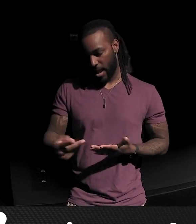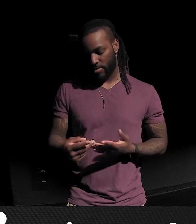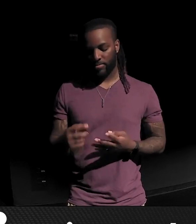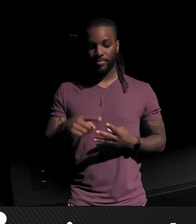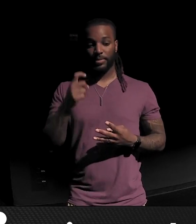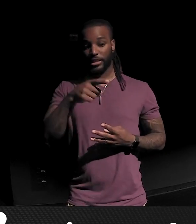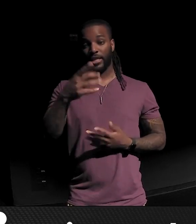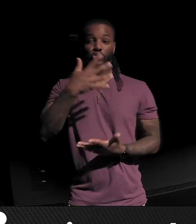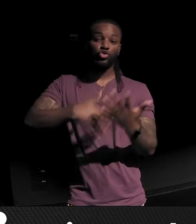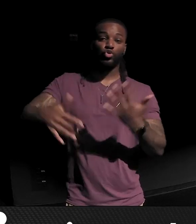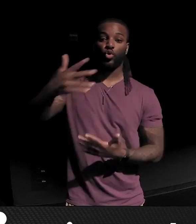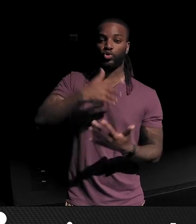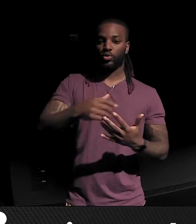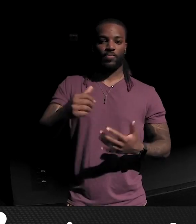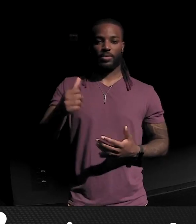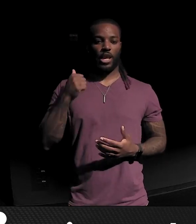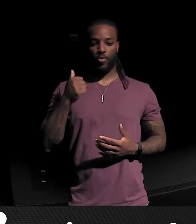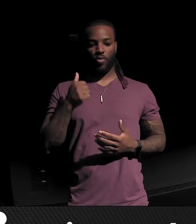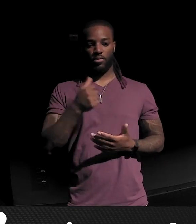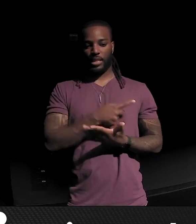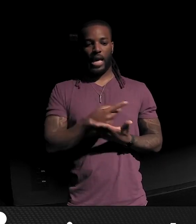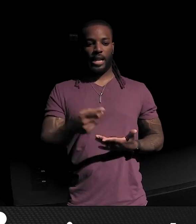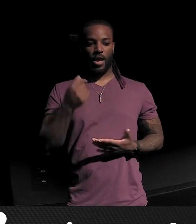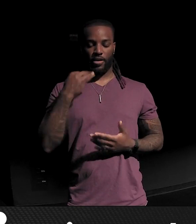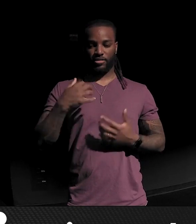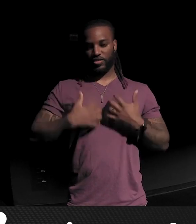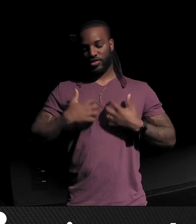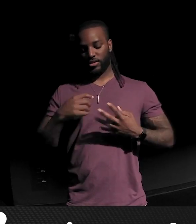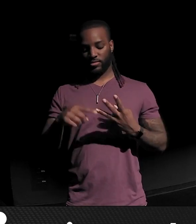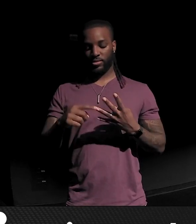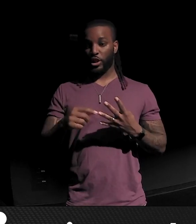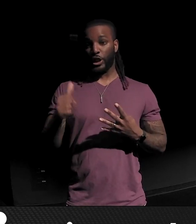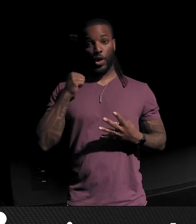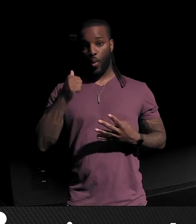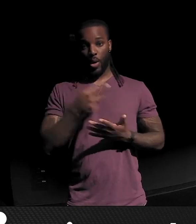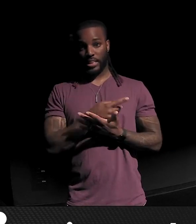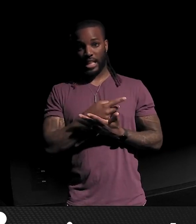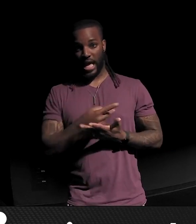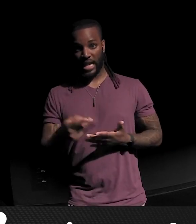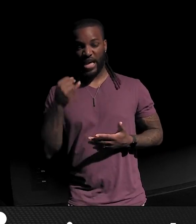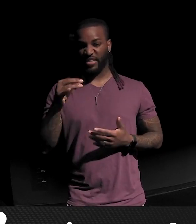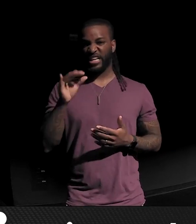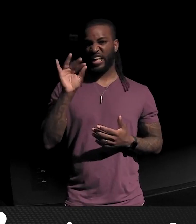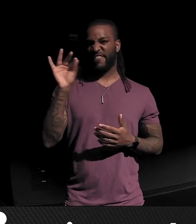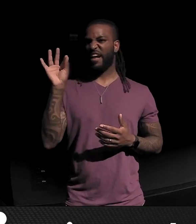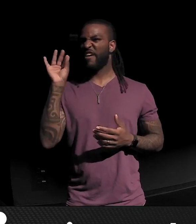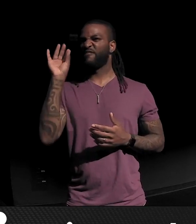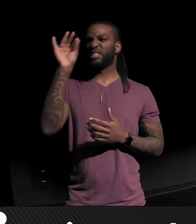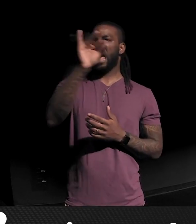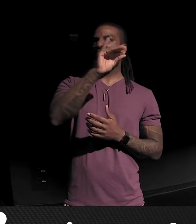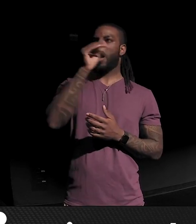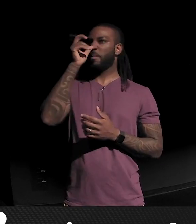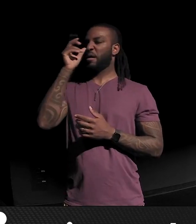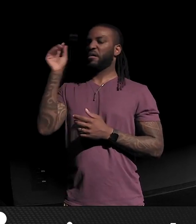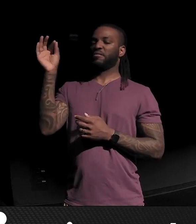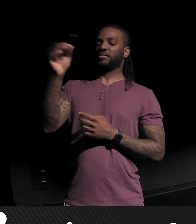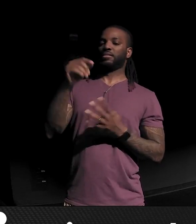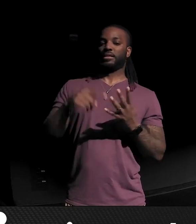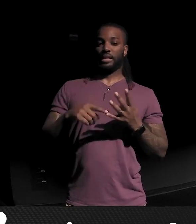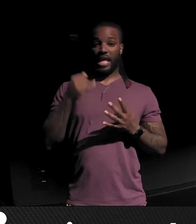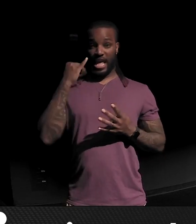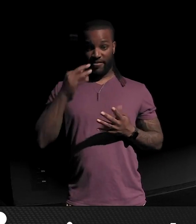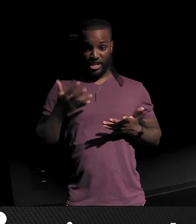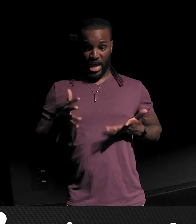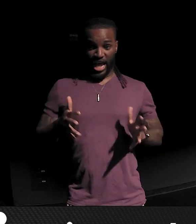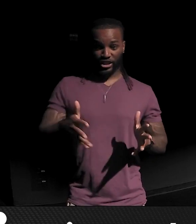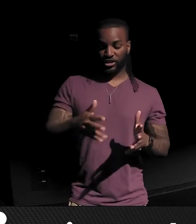won't lie down if there's any friction among the sheep. They won't lie down if any kind of fly or parasites trouble them. And if they're anxious at all about